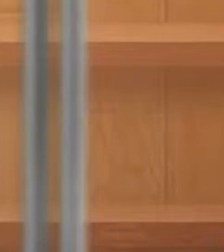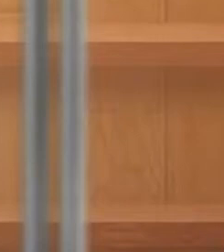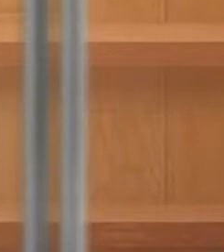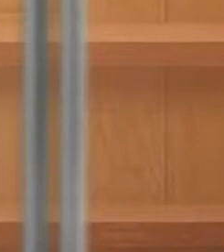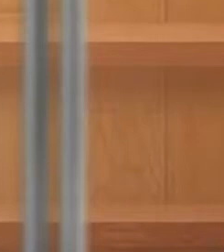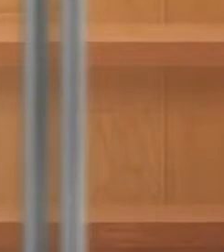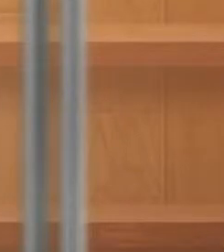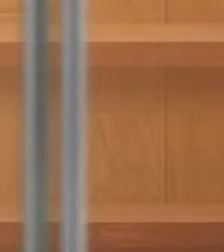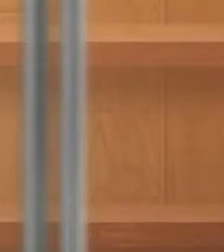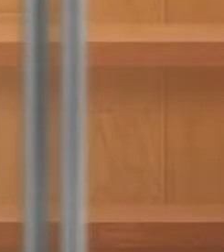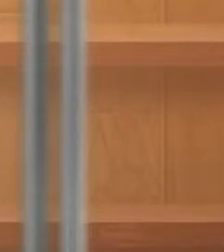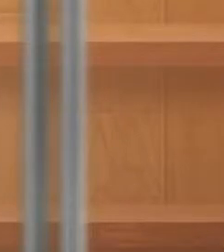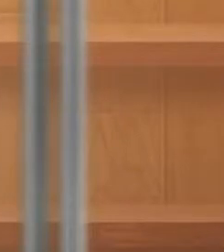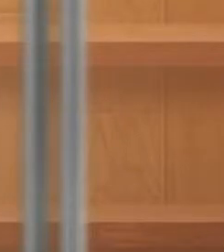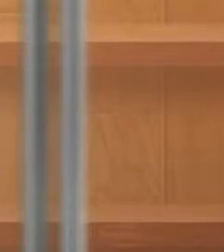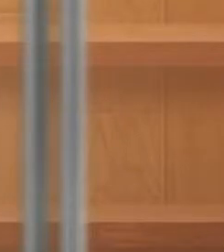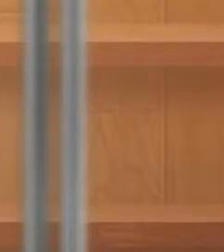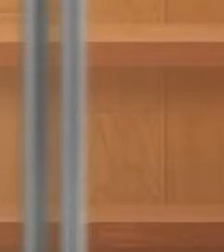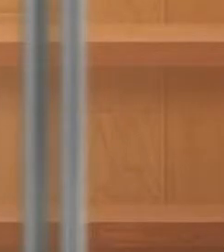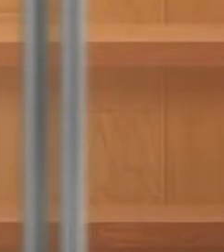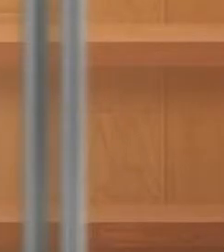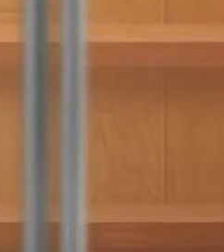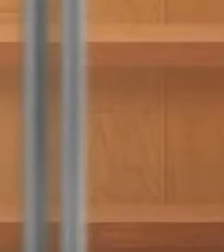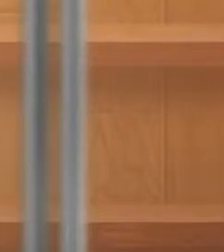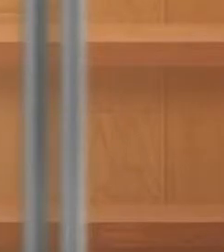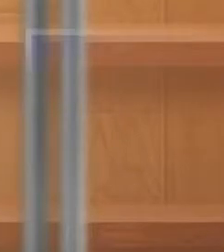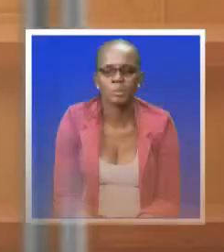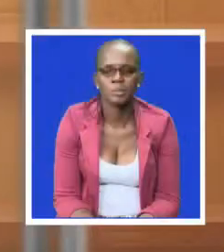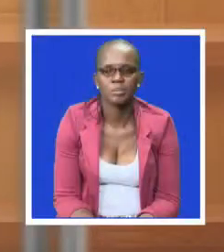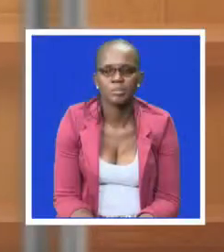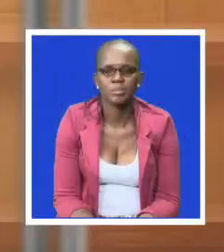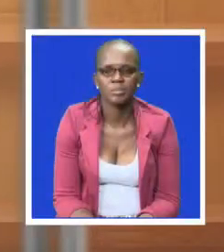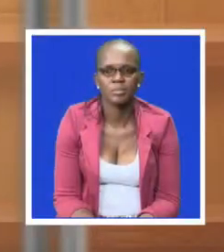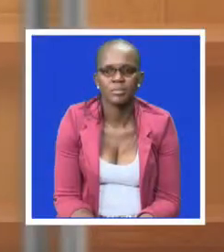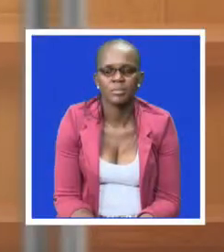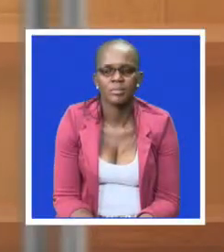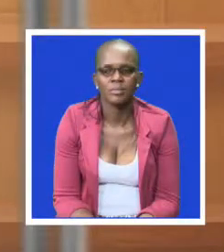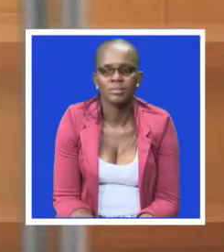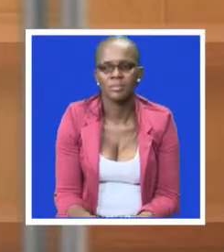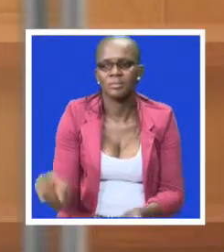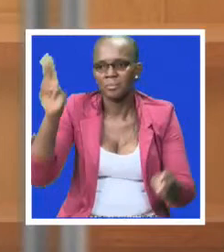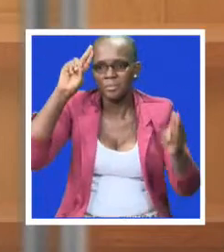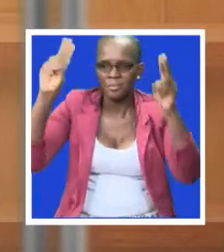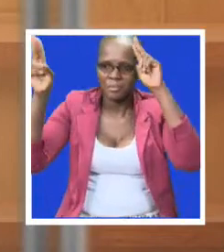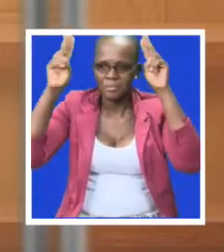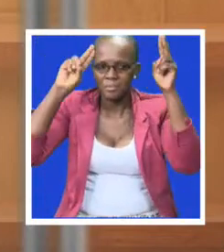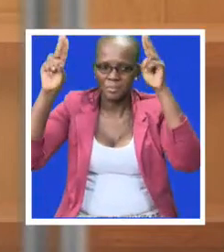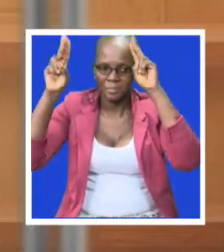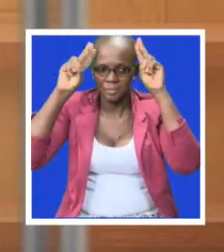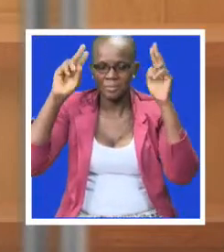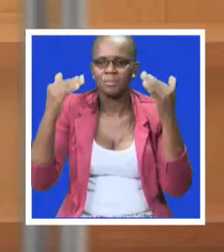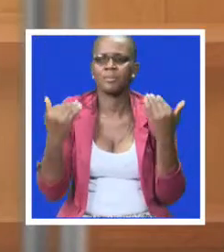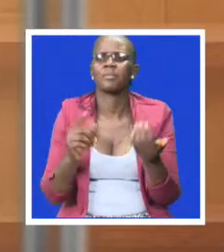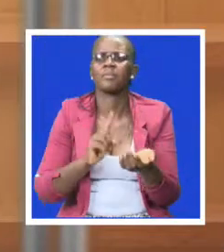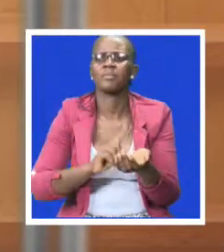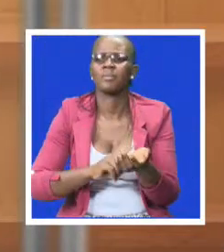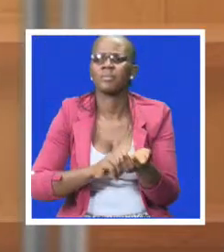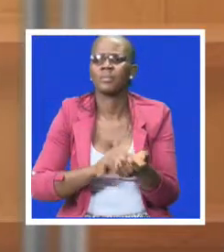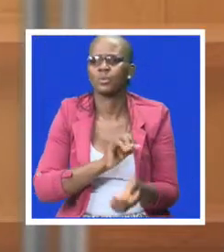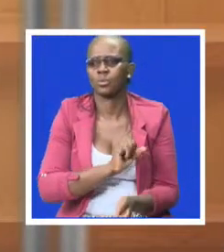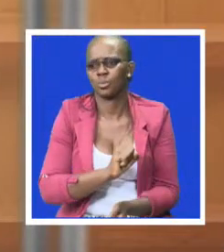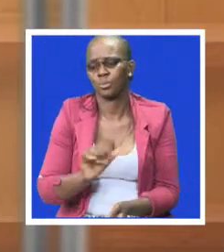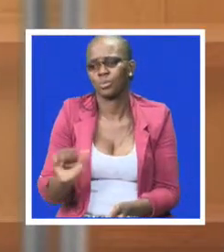teacher Kukun Hlego. My name is Lerato Mabilisa and also joining me in the studio is the sign language